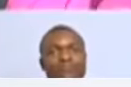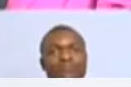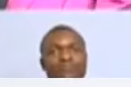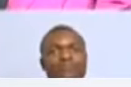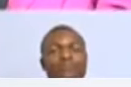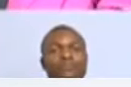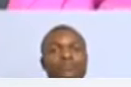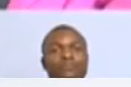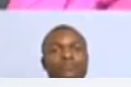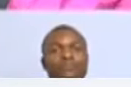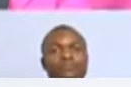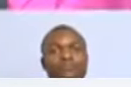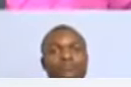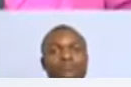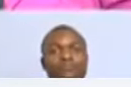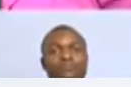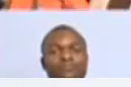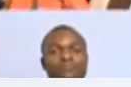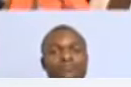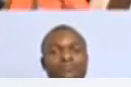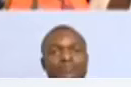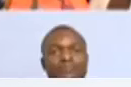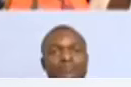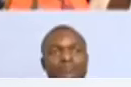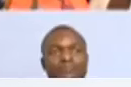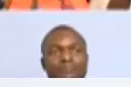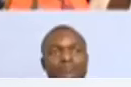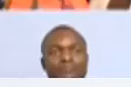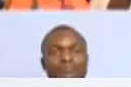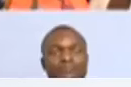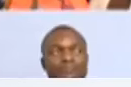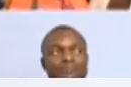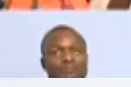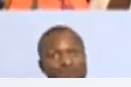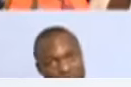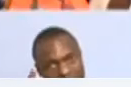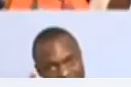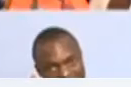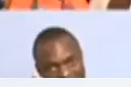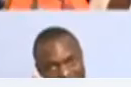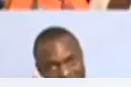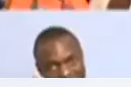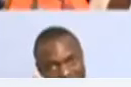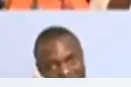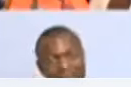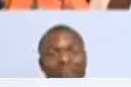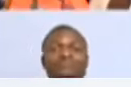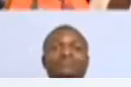One.